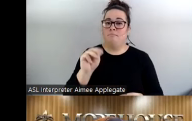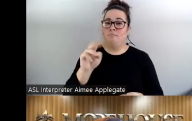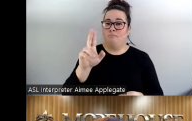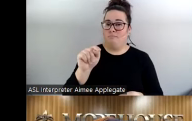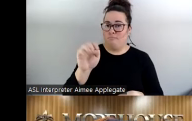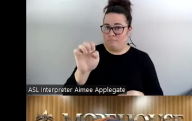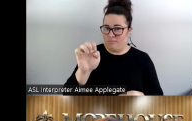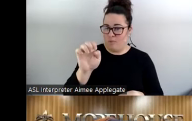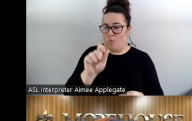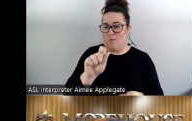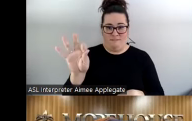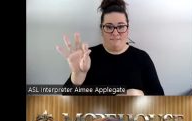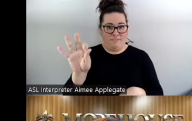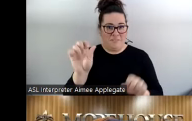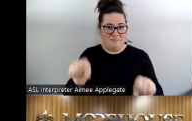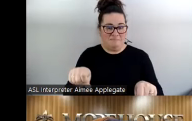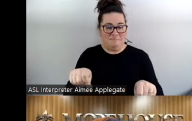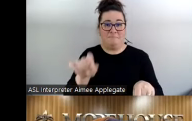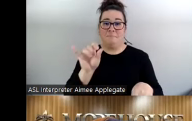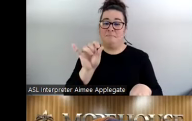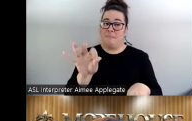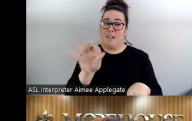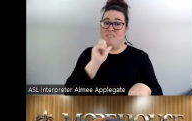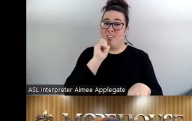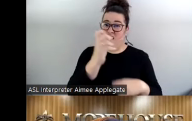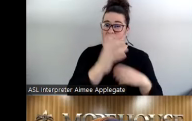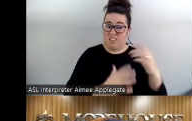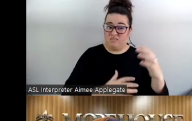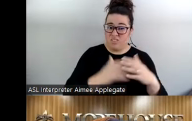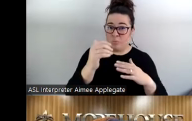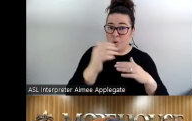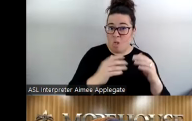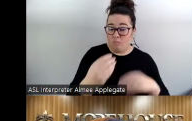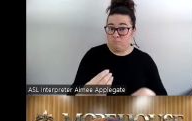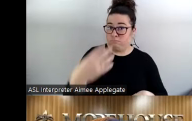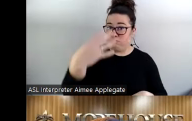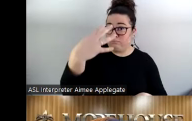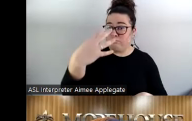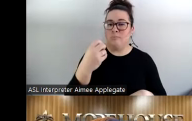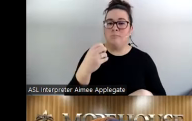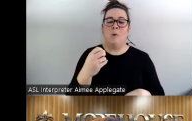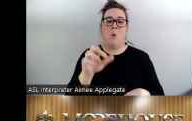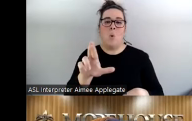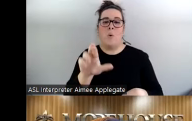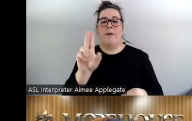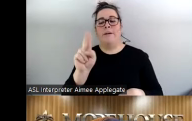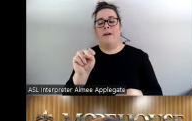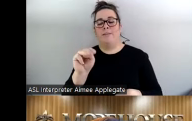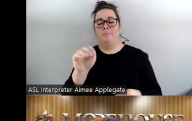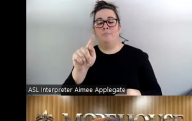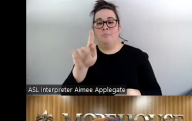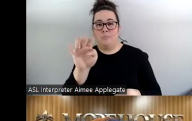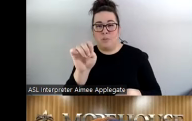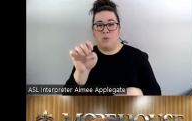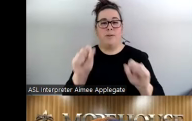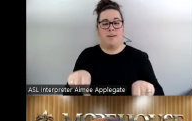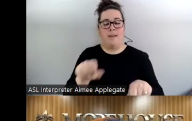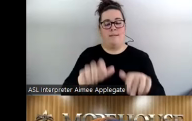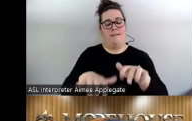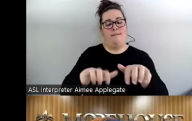icon. If you do not feel comfortable going on camera or unmuting, you can also use the chat box and share your thoughts. Our team,